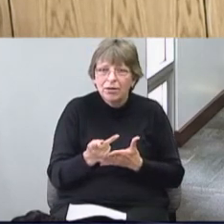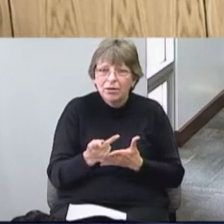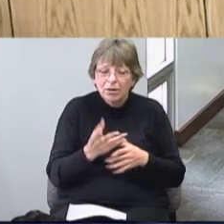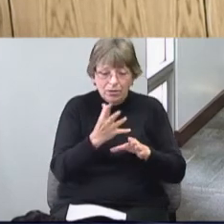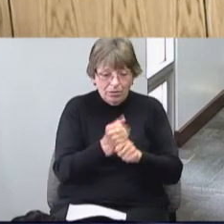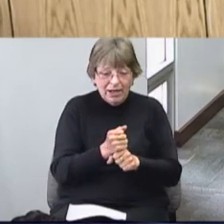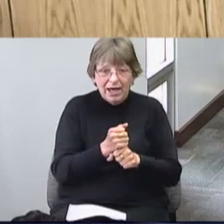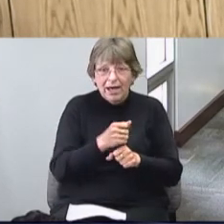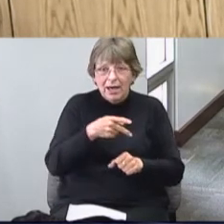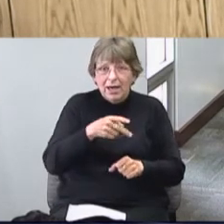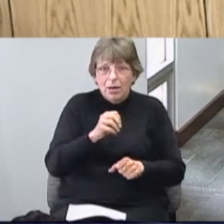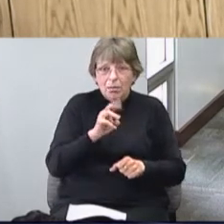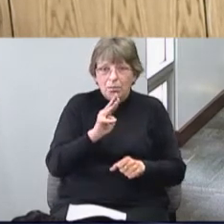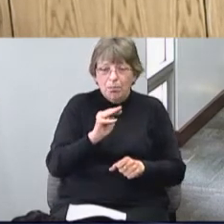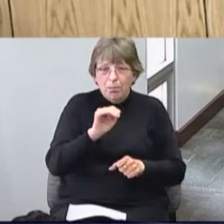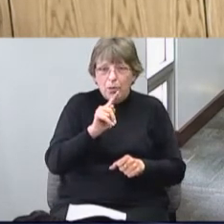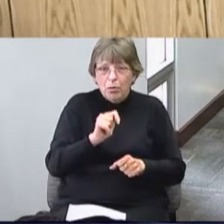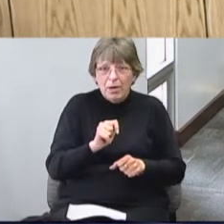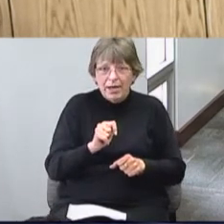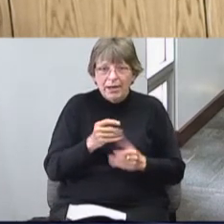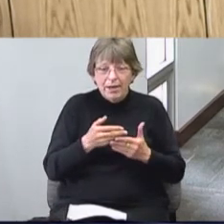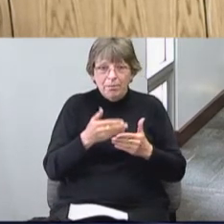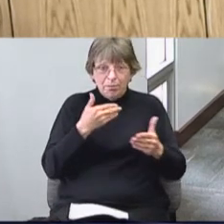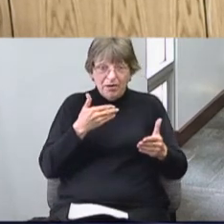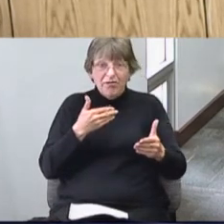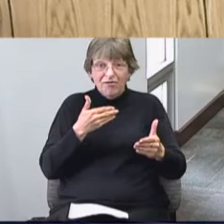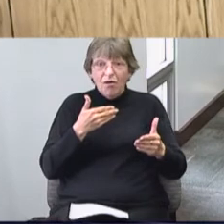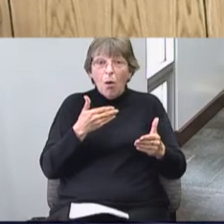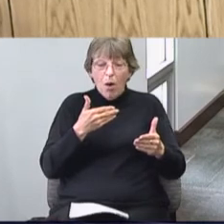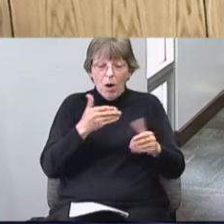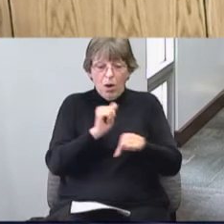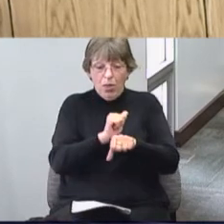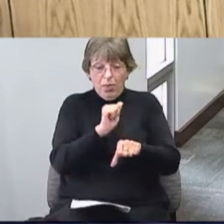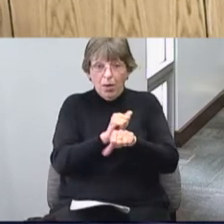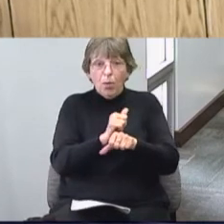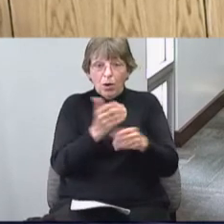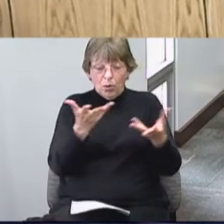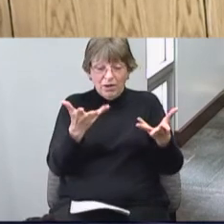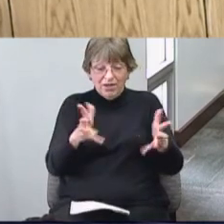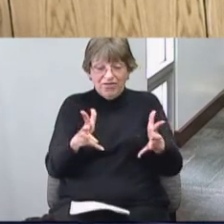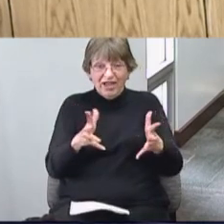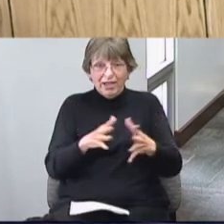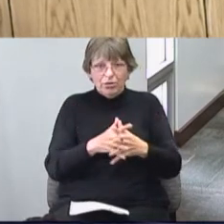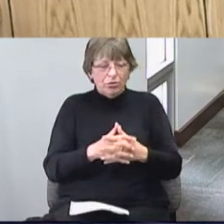a permit to before the fact and proactively